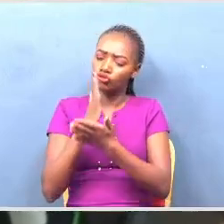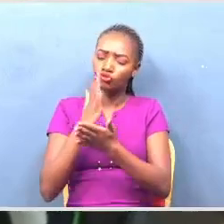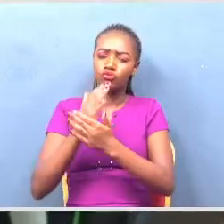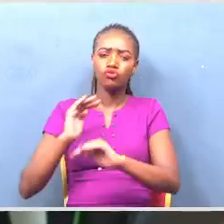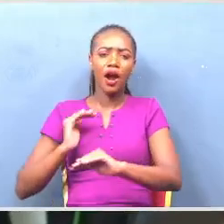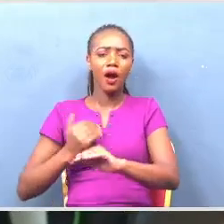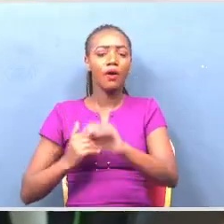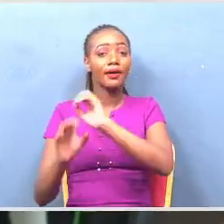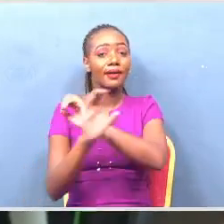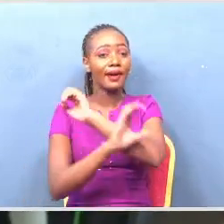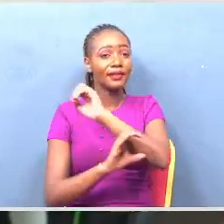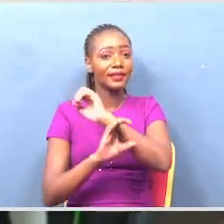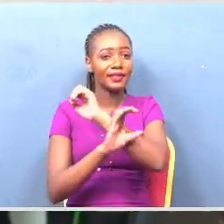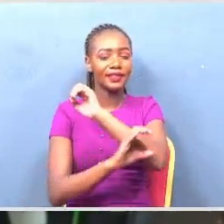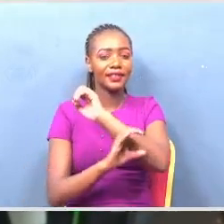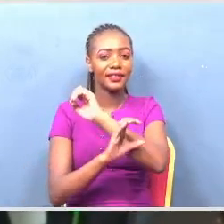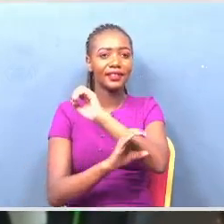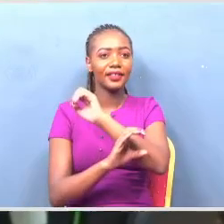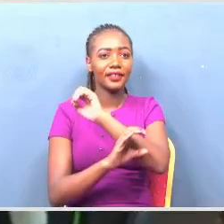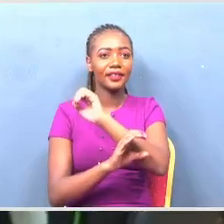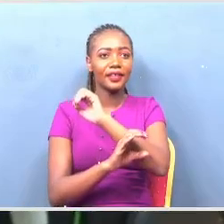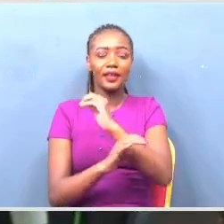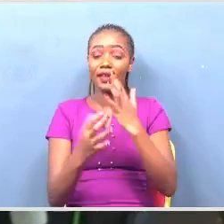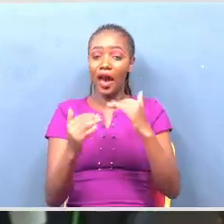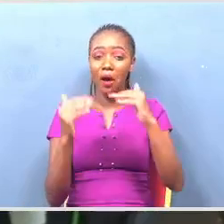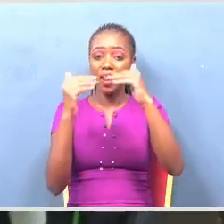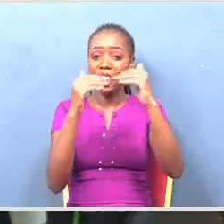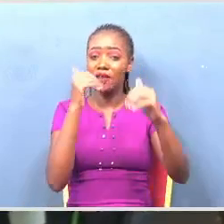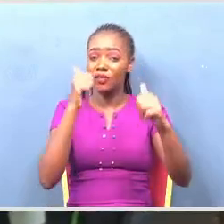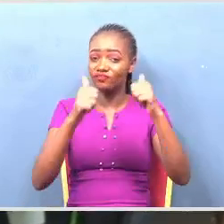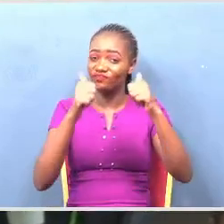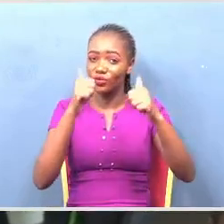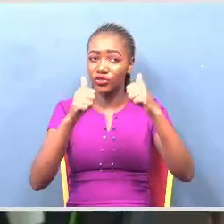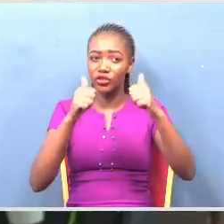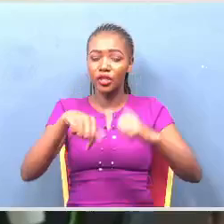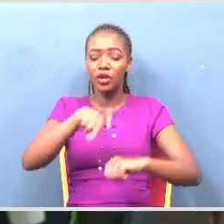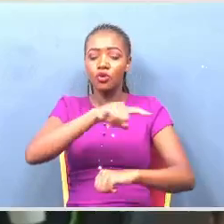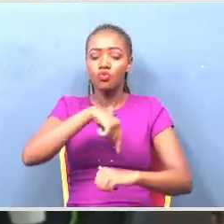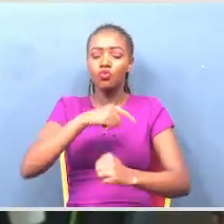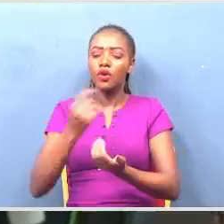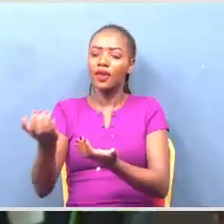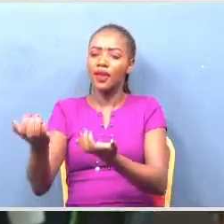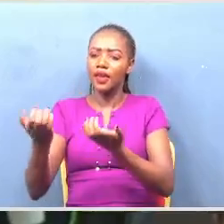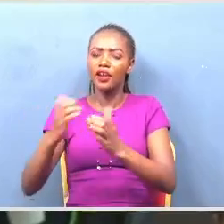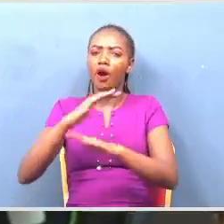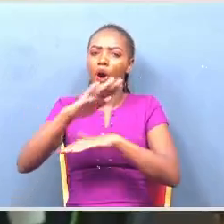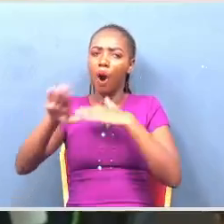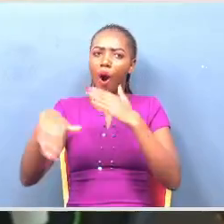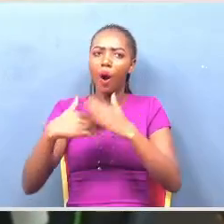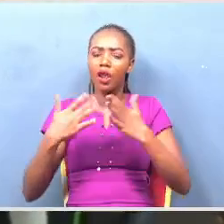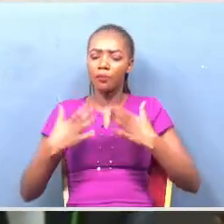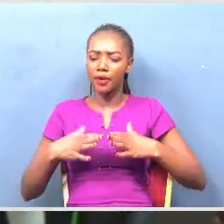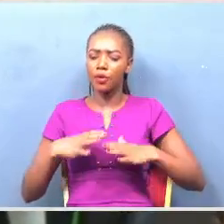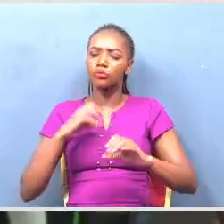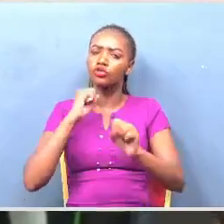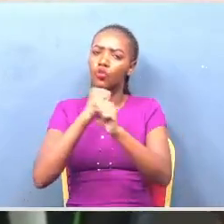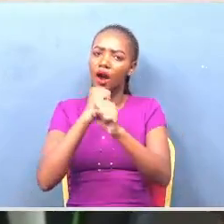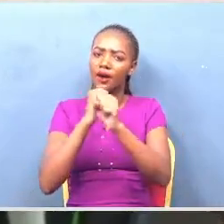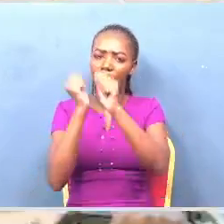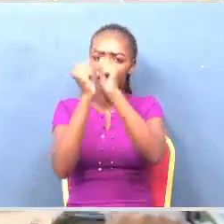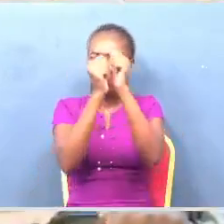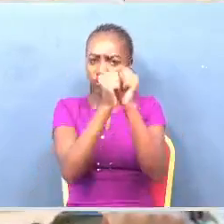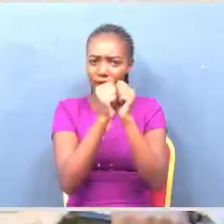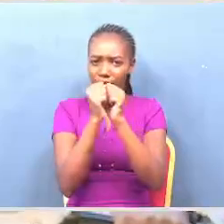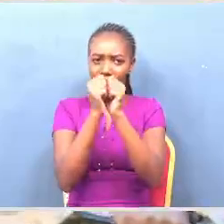country is at a stage where we need all hands on deck to move it